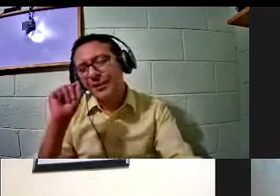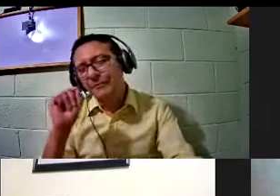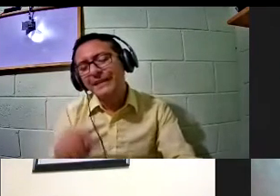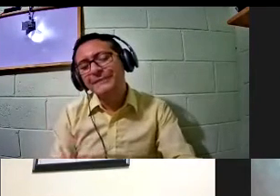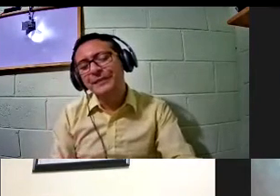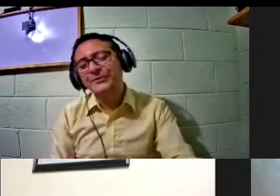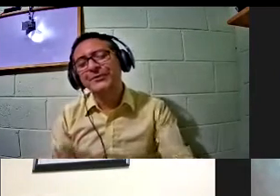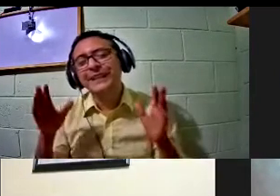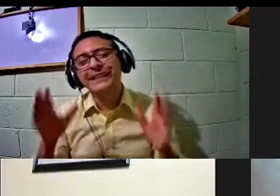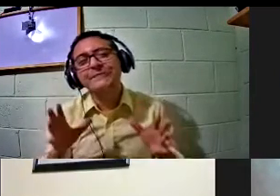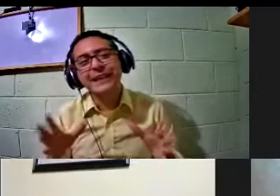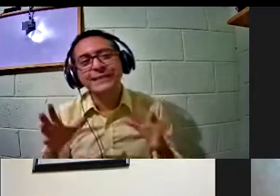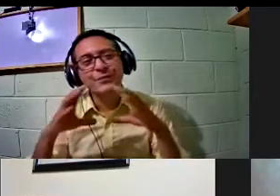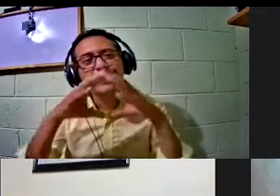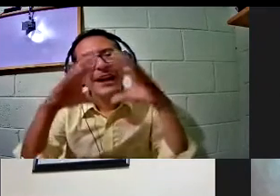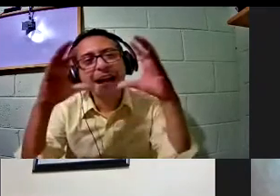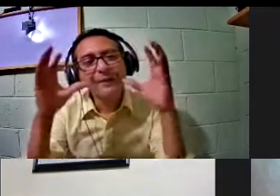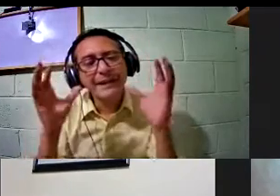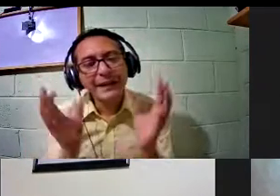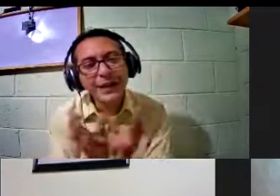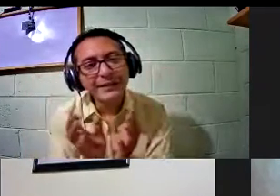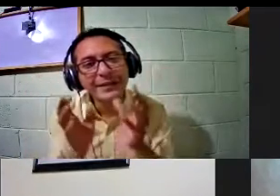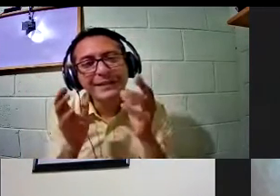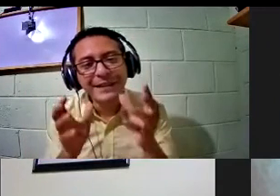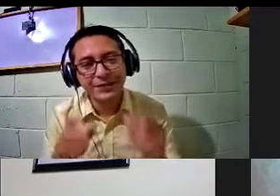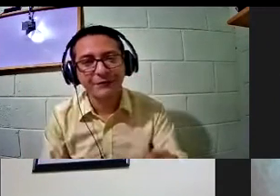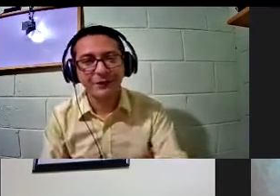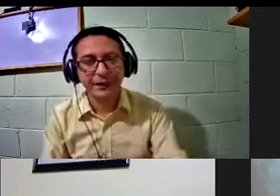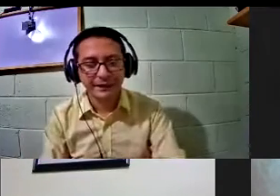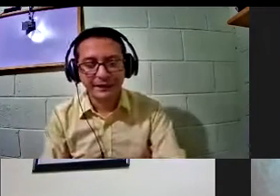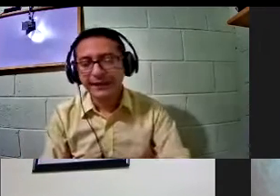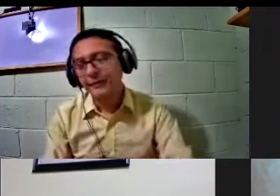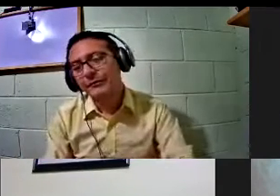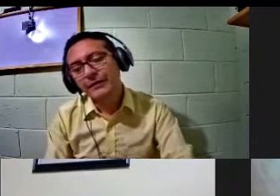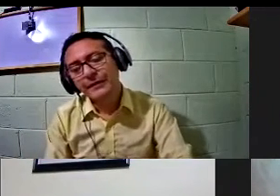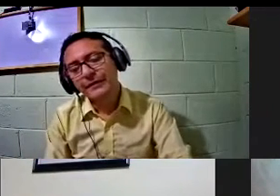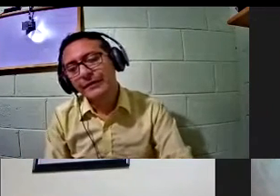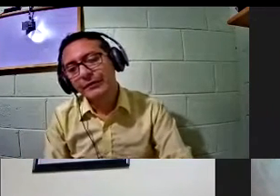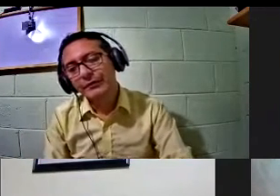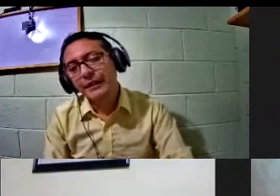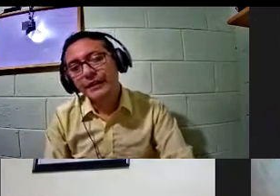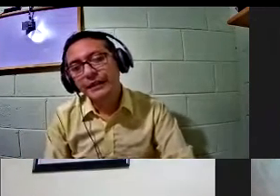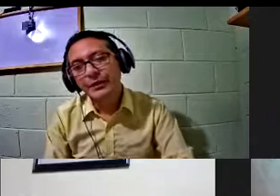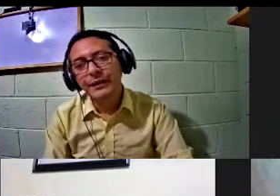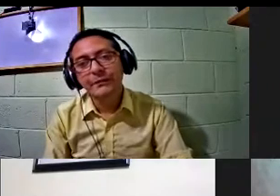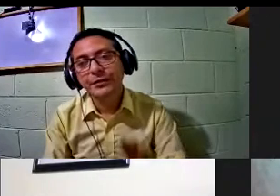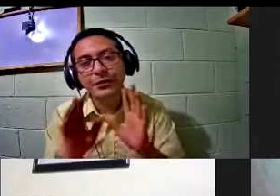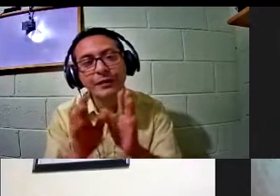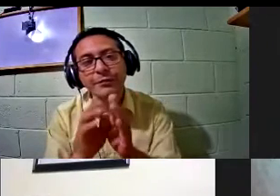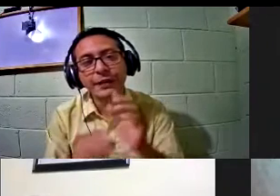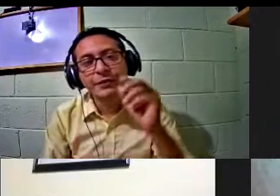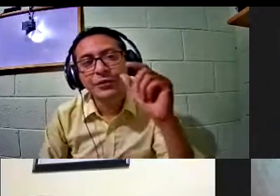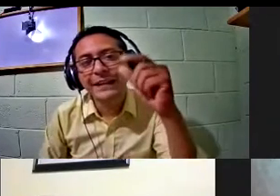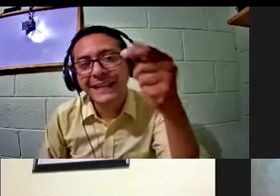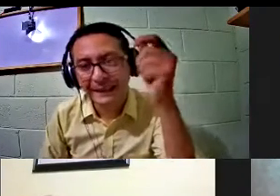It's a little bit complex because in Spanish we don't have a direct translation for that. El problemita que tenemos es que en español no